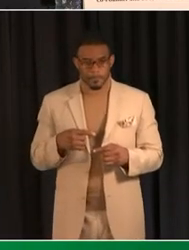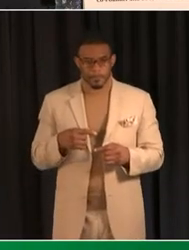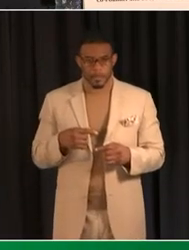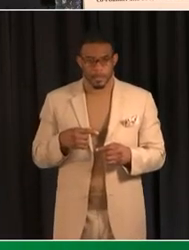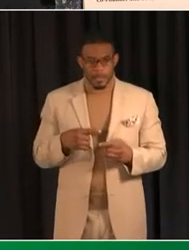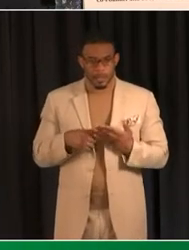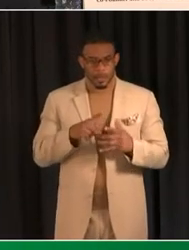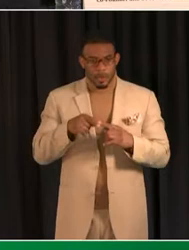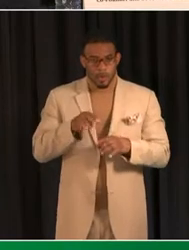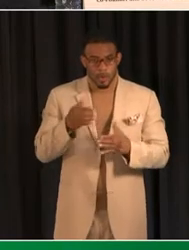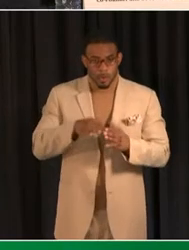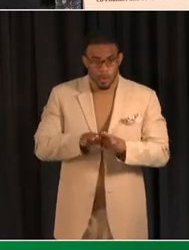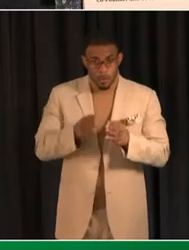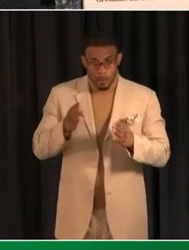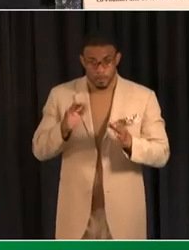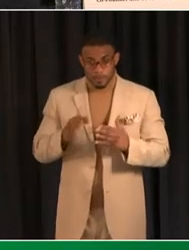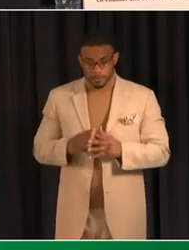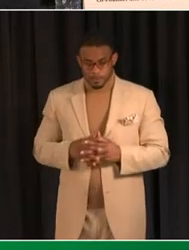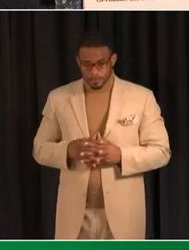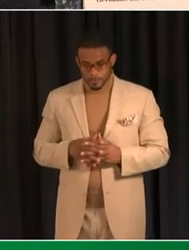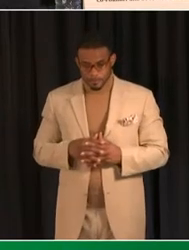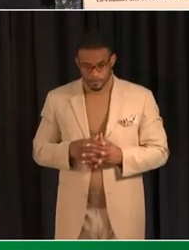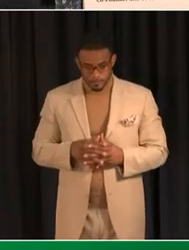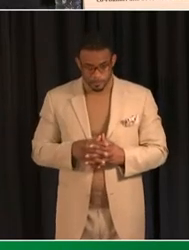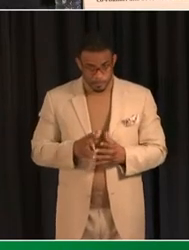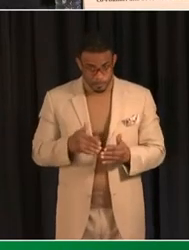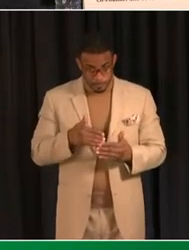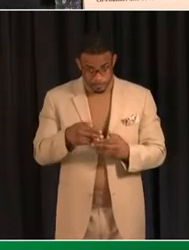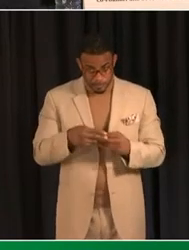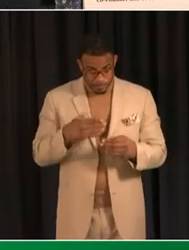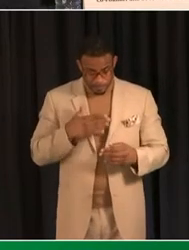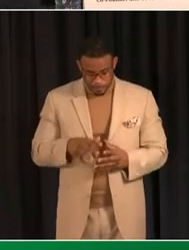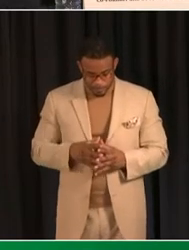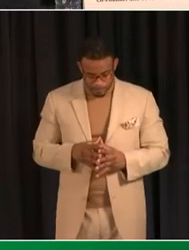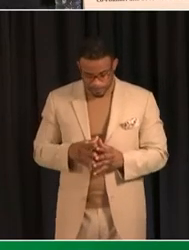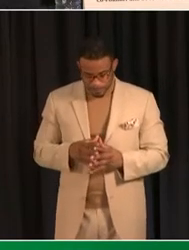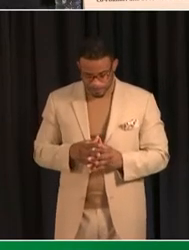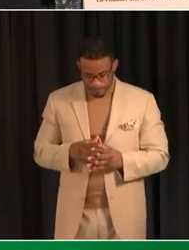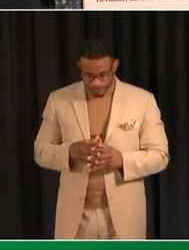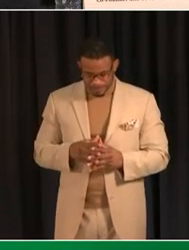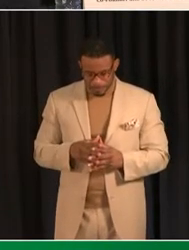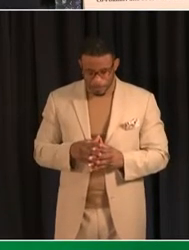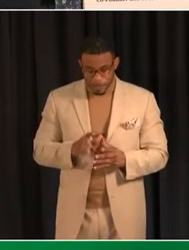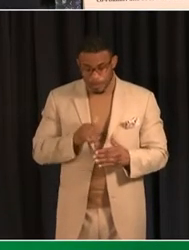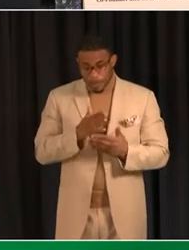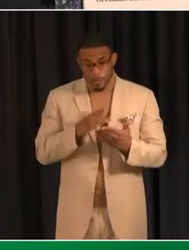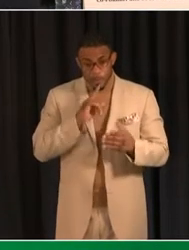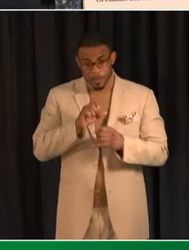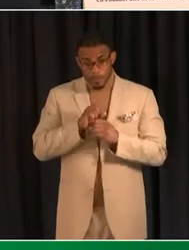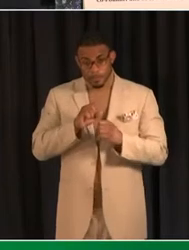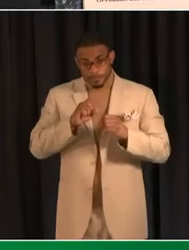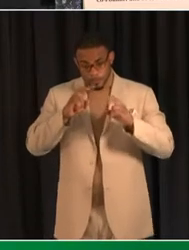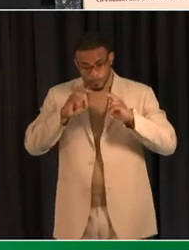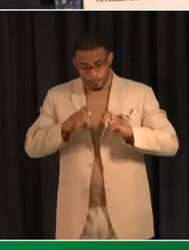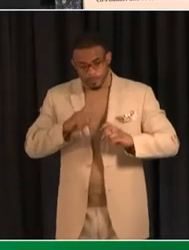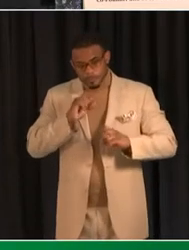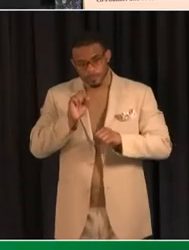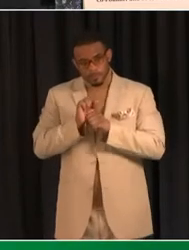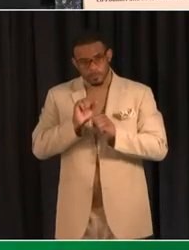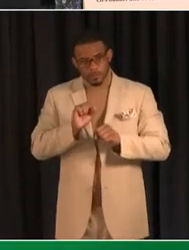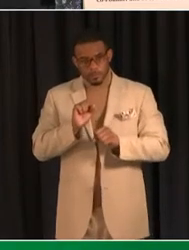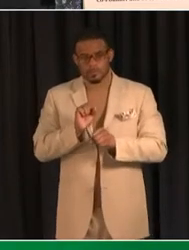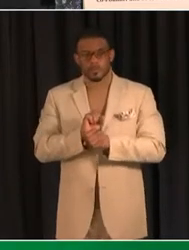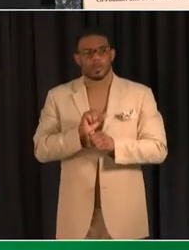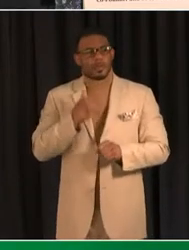the discussions around reopening cities. If you go to the next slide. The other element that we've really dug into, what